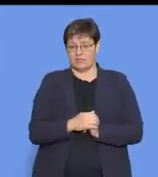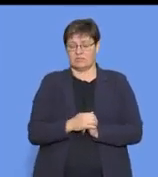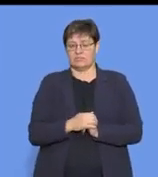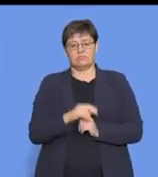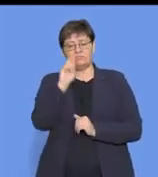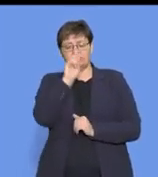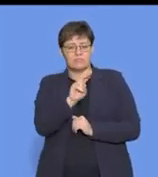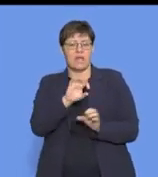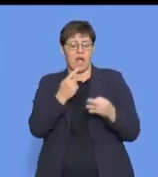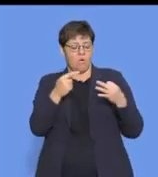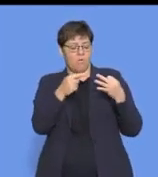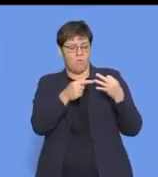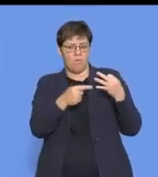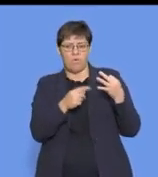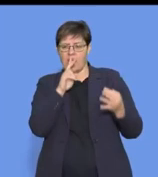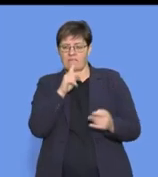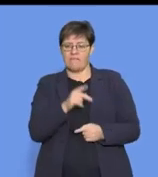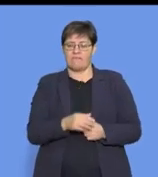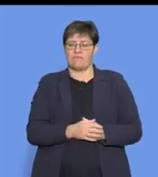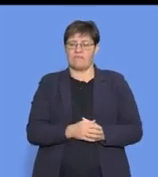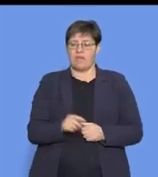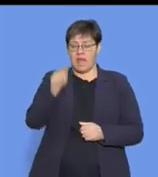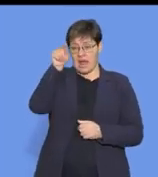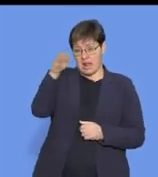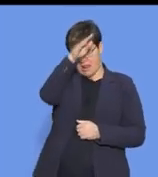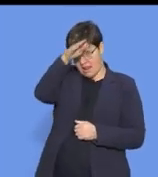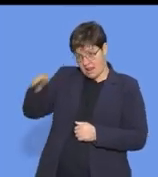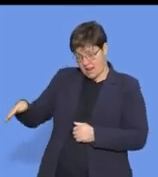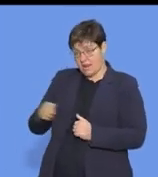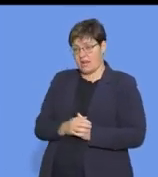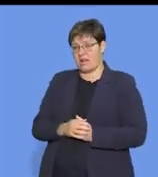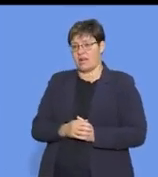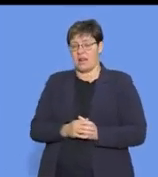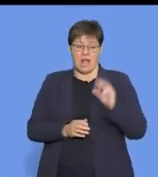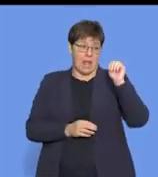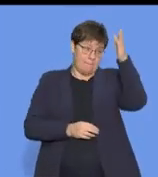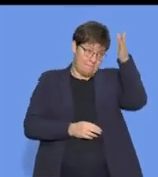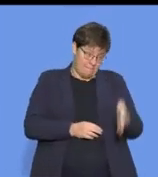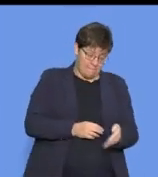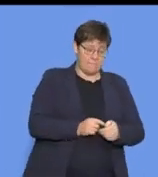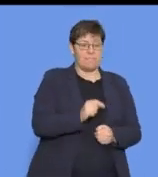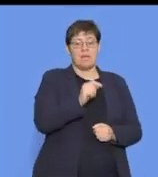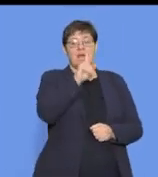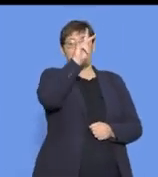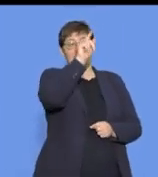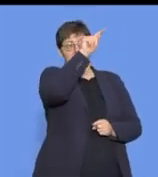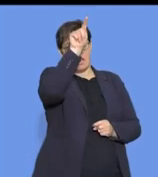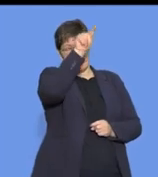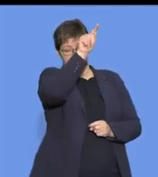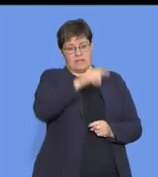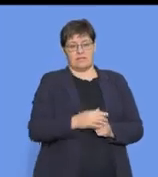Let's quickly look at how these three things lie. L, M, and